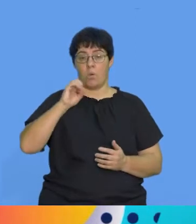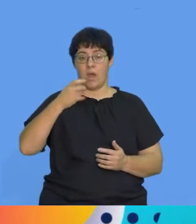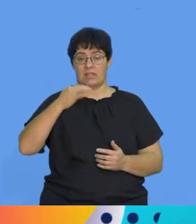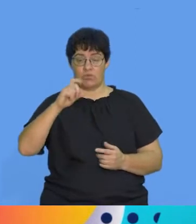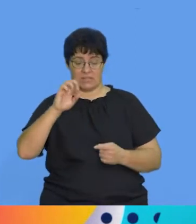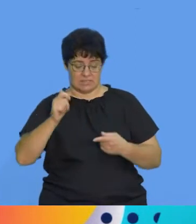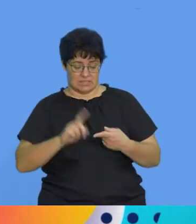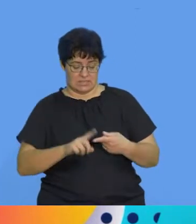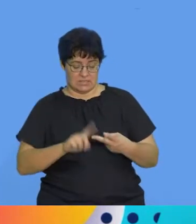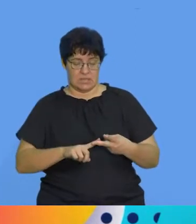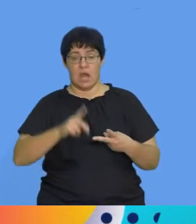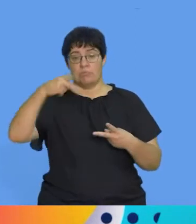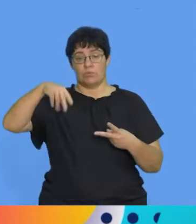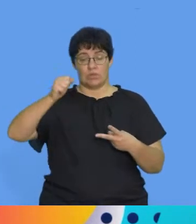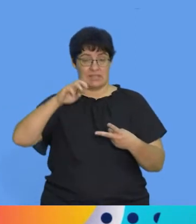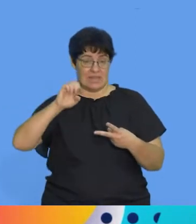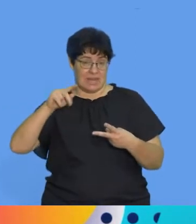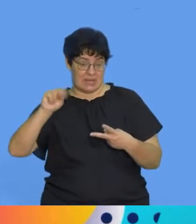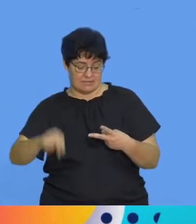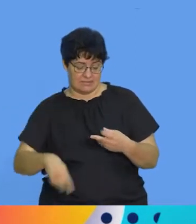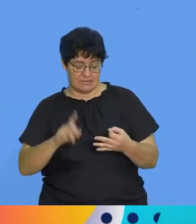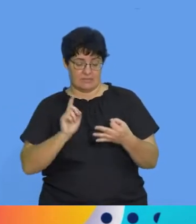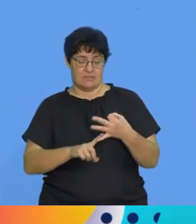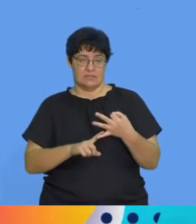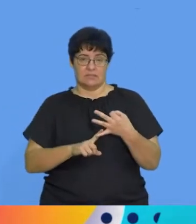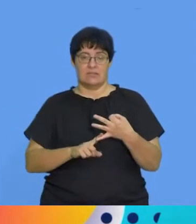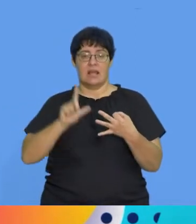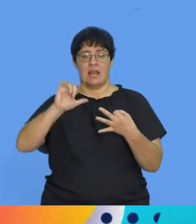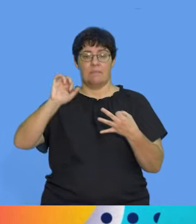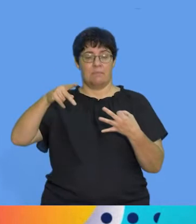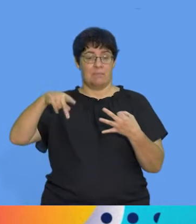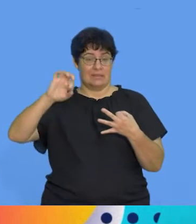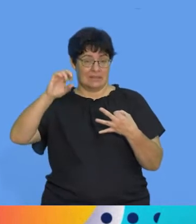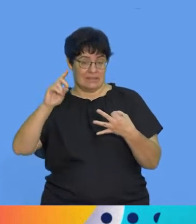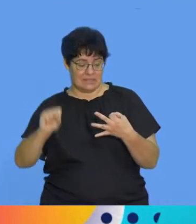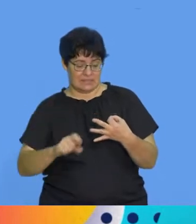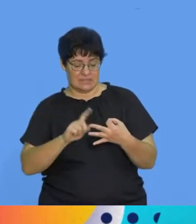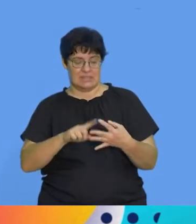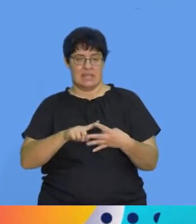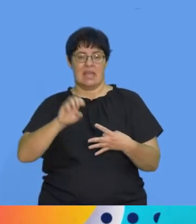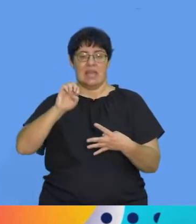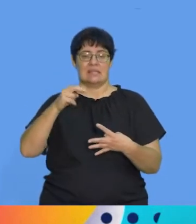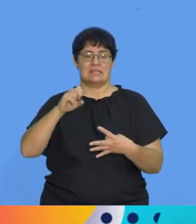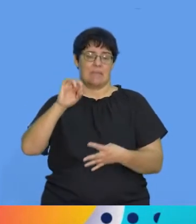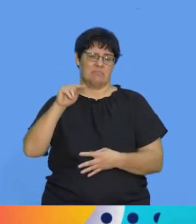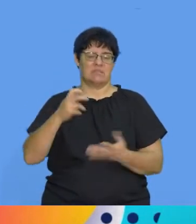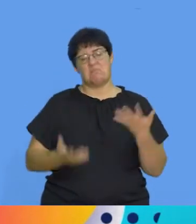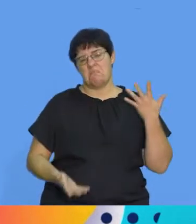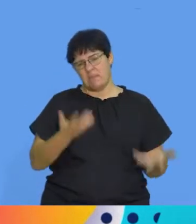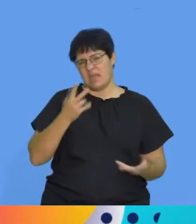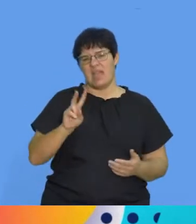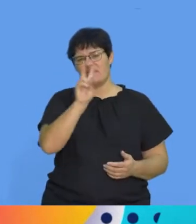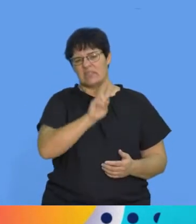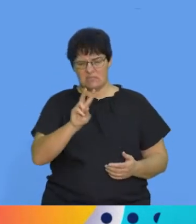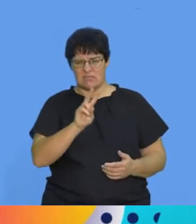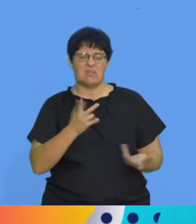are going to look at proteins. We are going to look at lipids. We're going to look at enzymes and probably vitamins